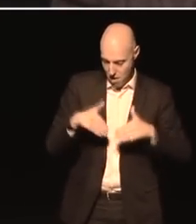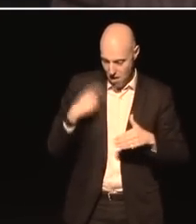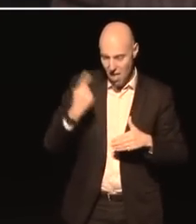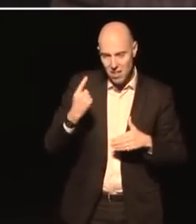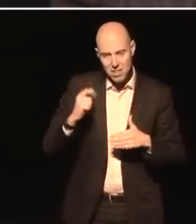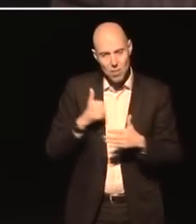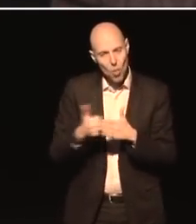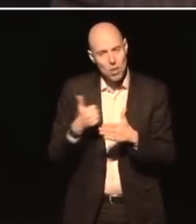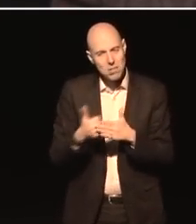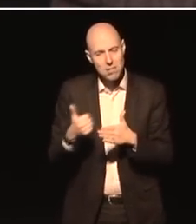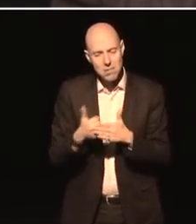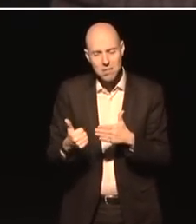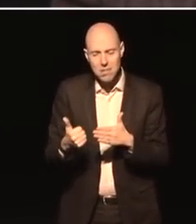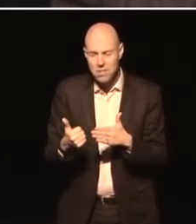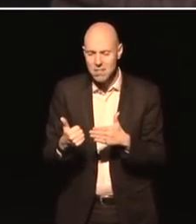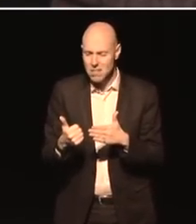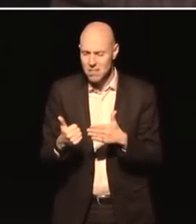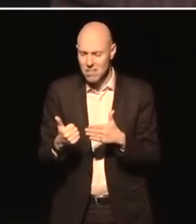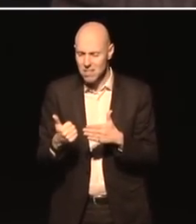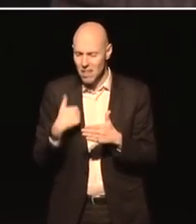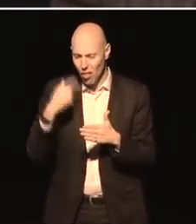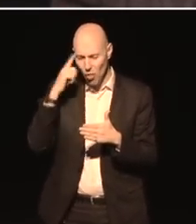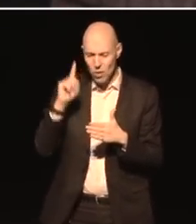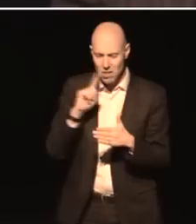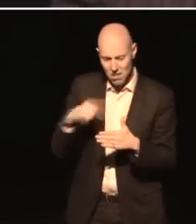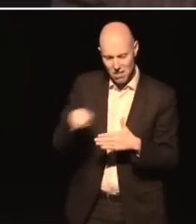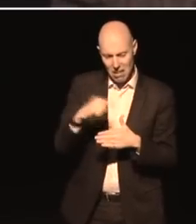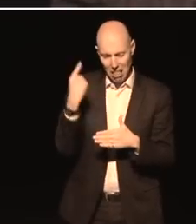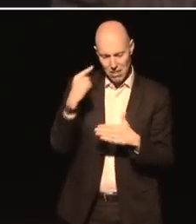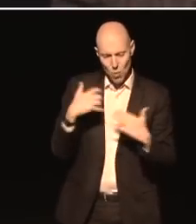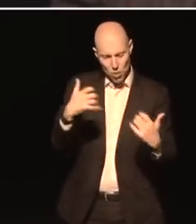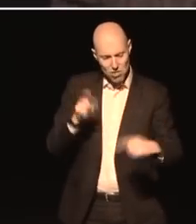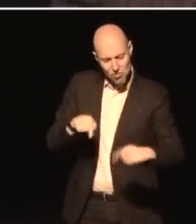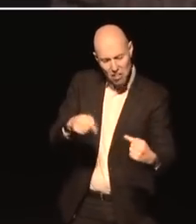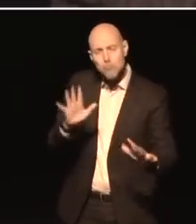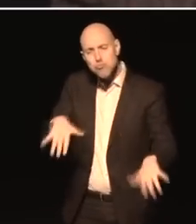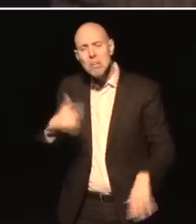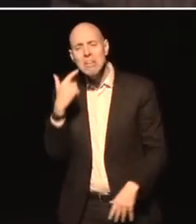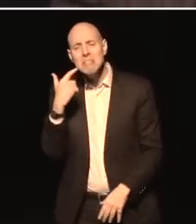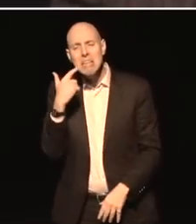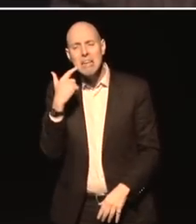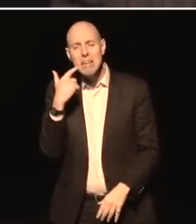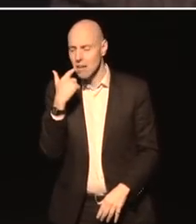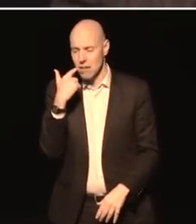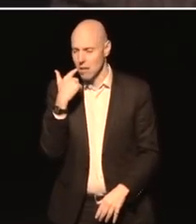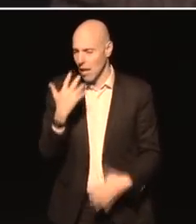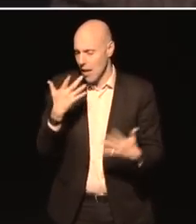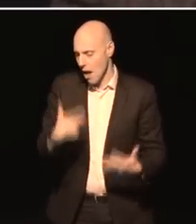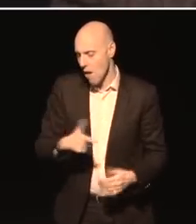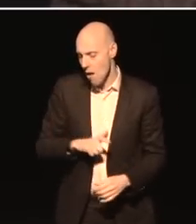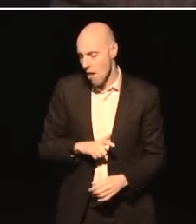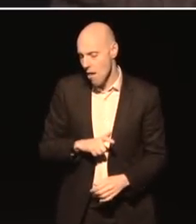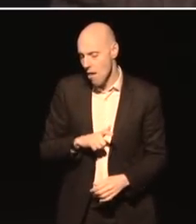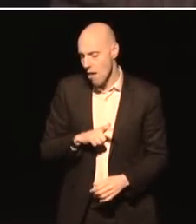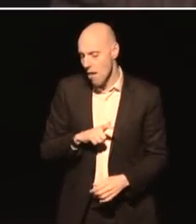that challenging our audiences was easier in London. But it's something that now we're confident enough